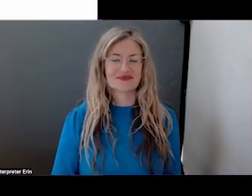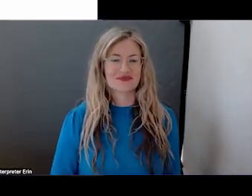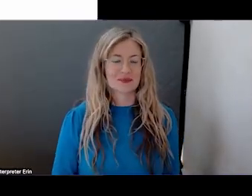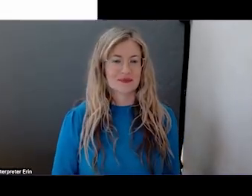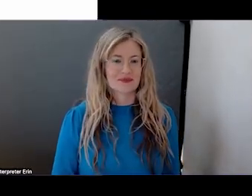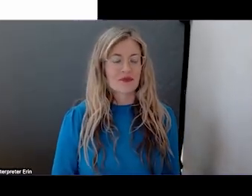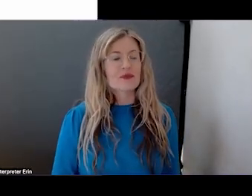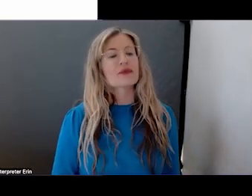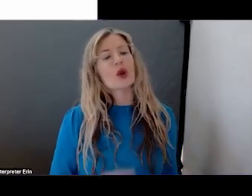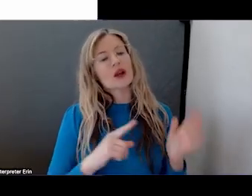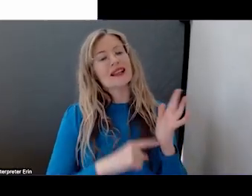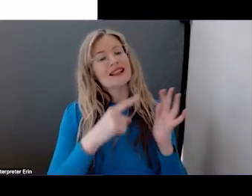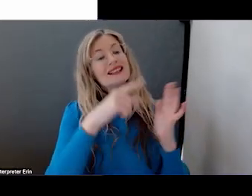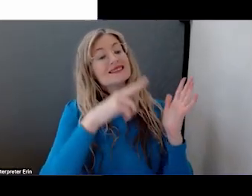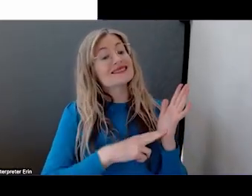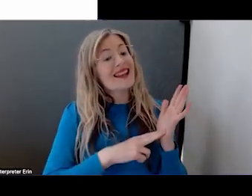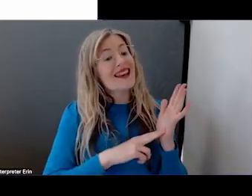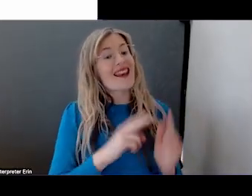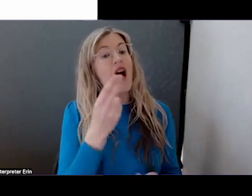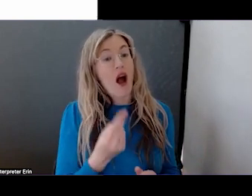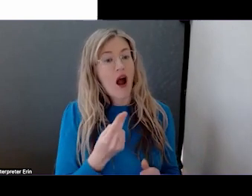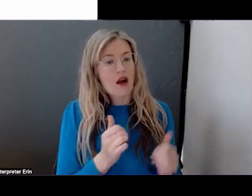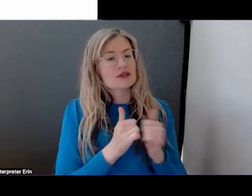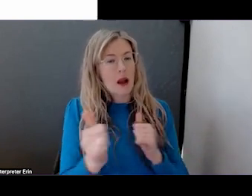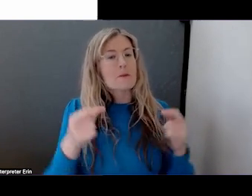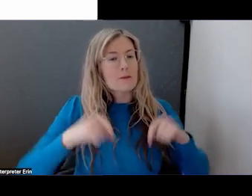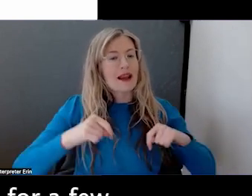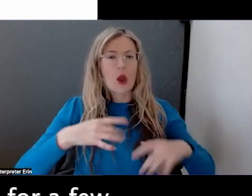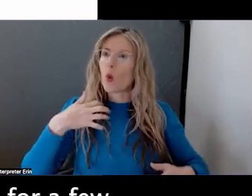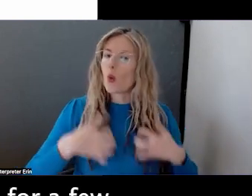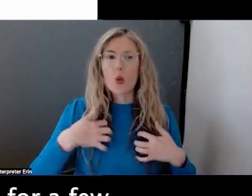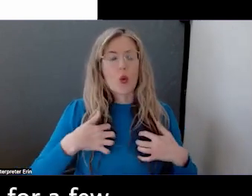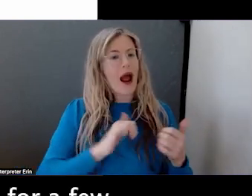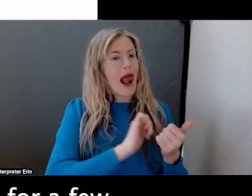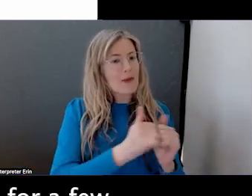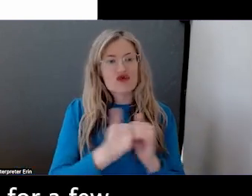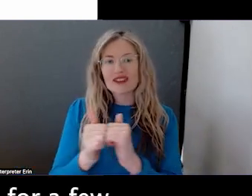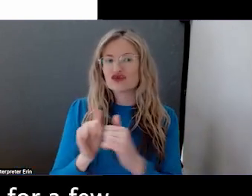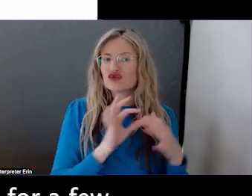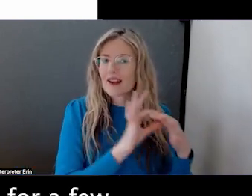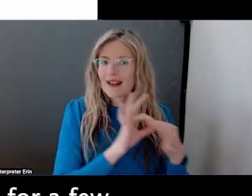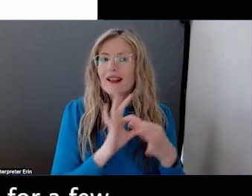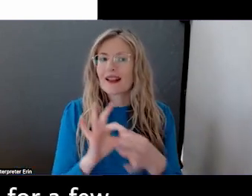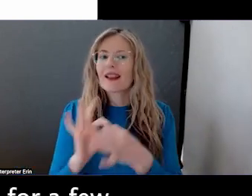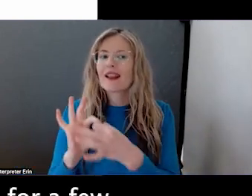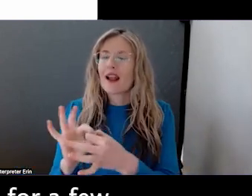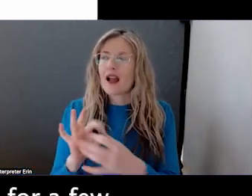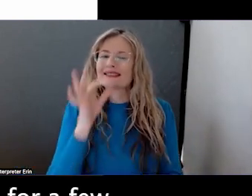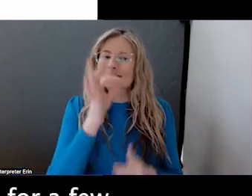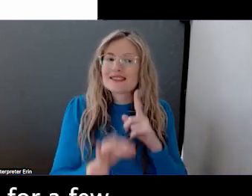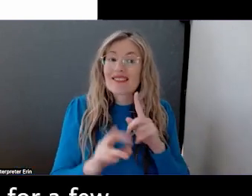Teen Arts, we're always very interested in collaboration, and particularly international